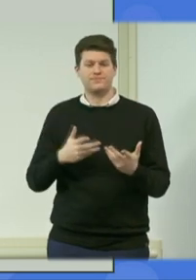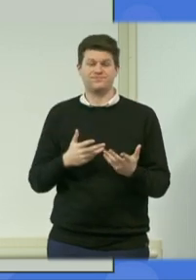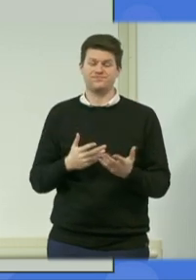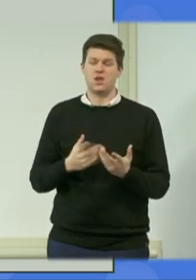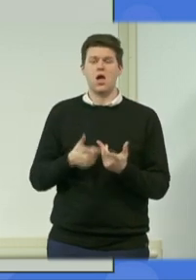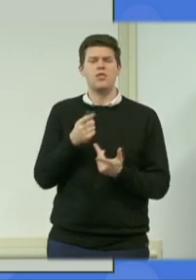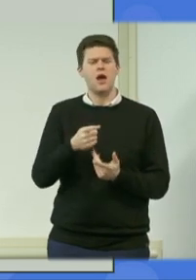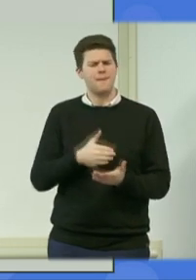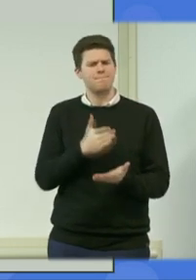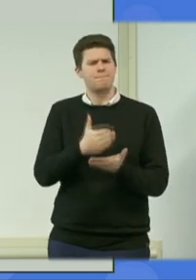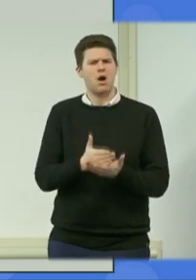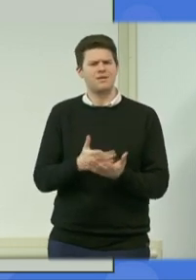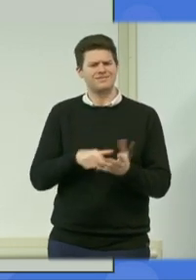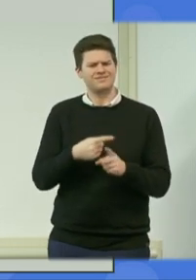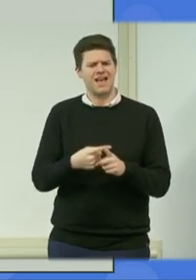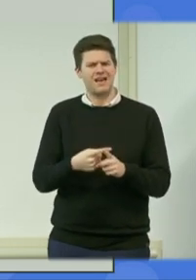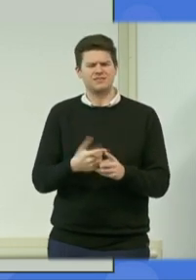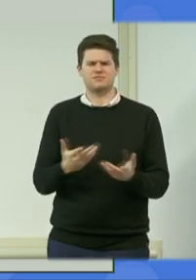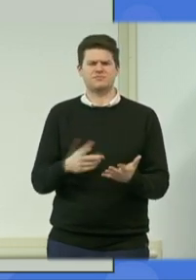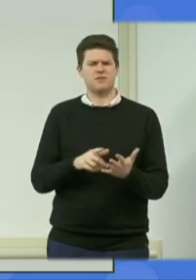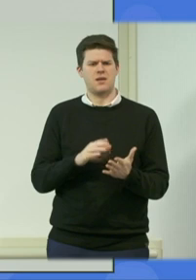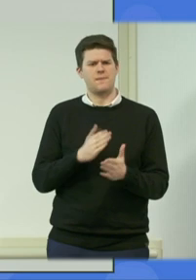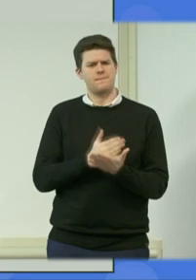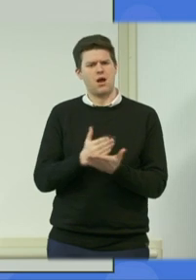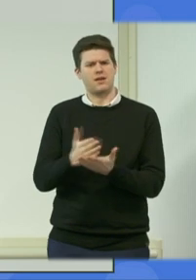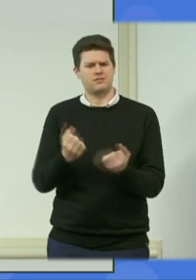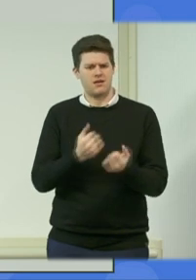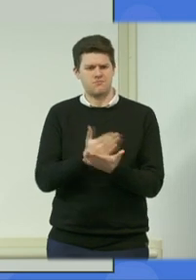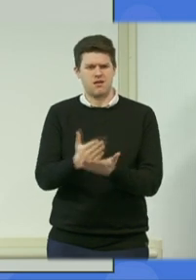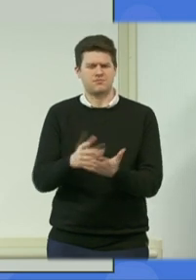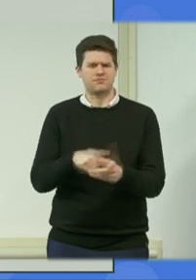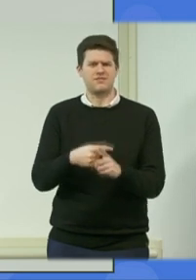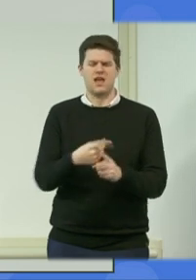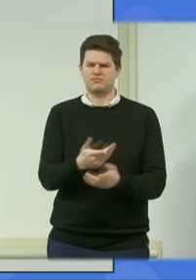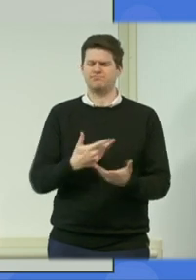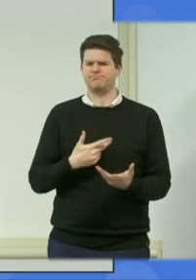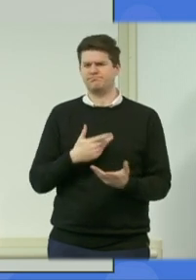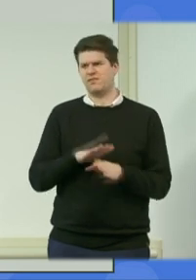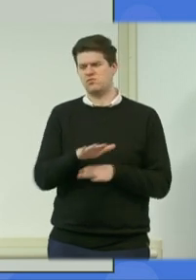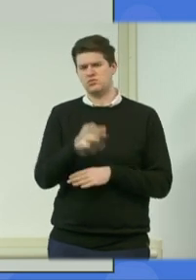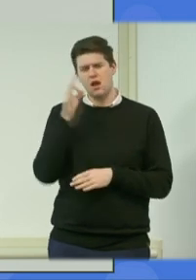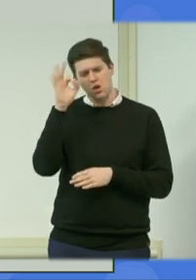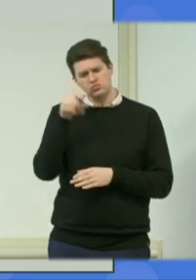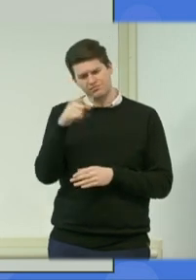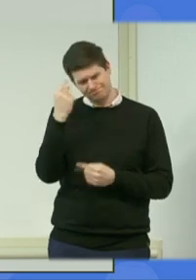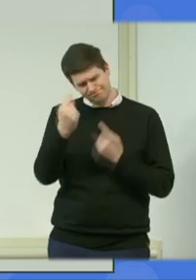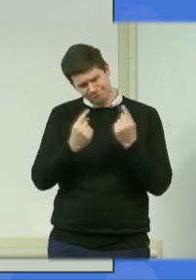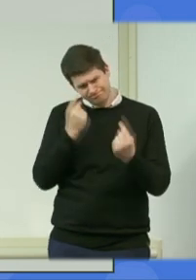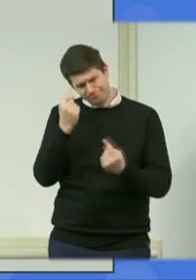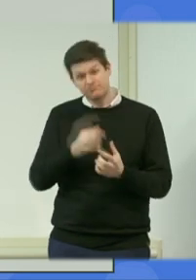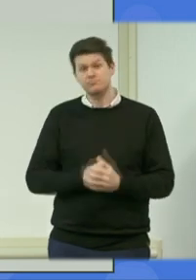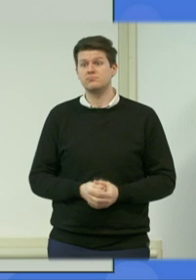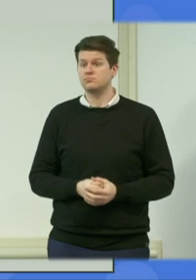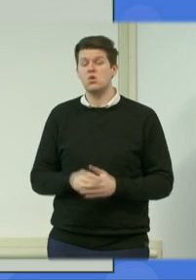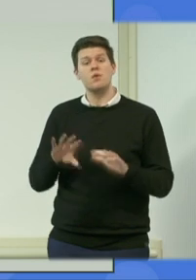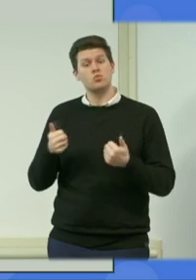controversial thing, as a thing that councils might be able to do in future. So they're good examples of where there's been a process